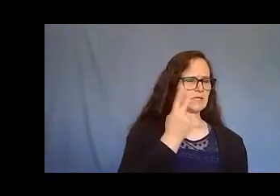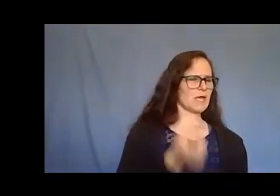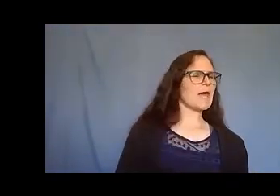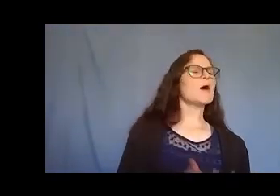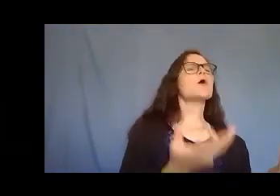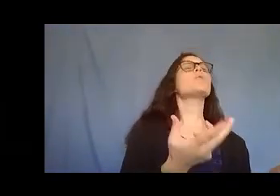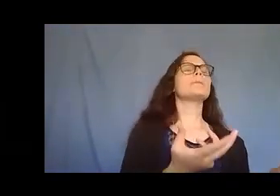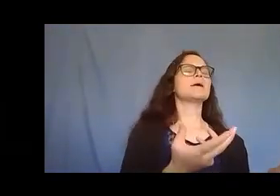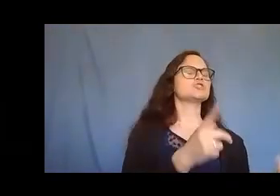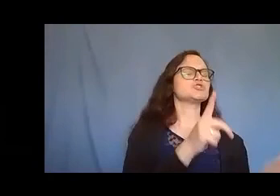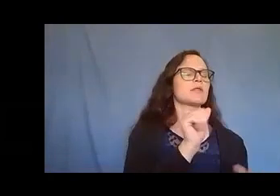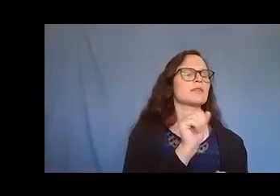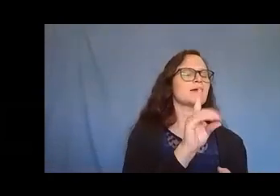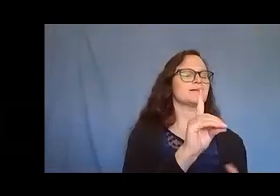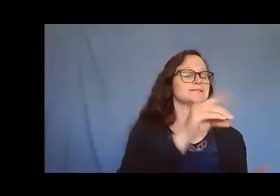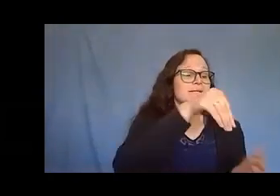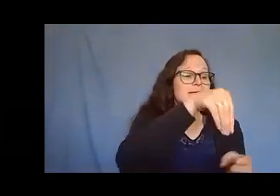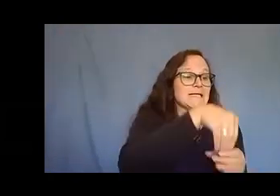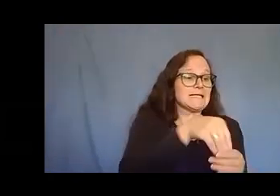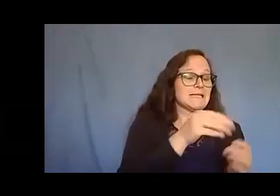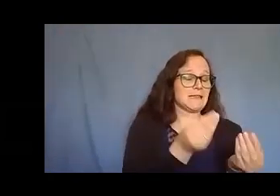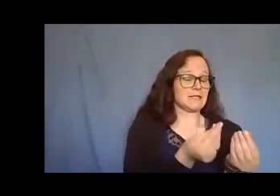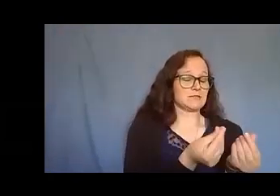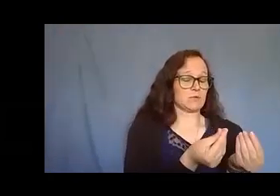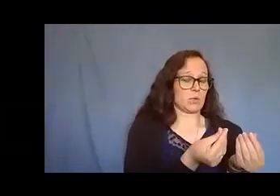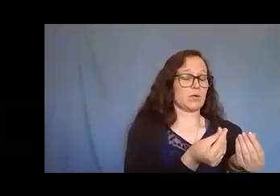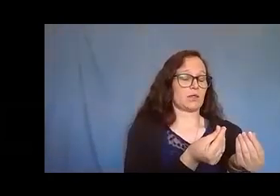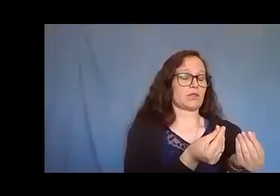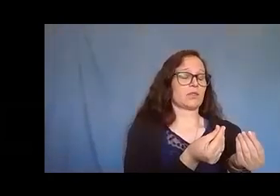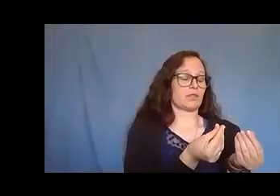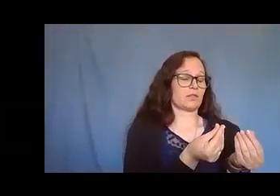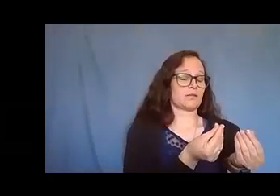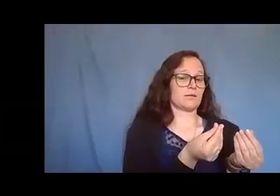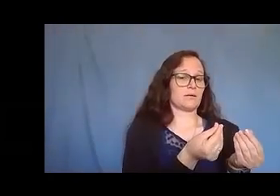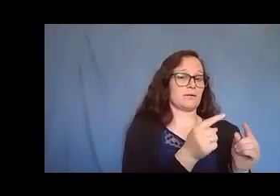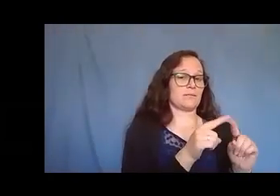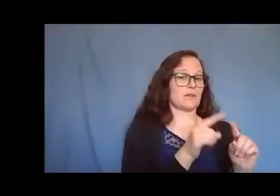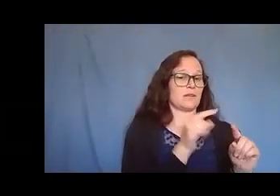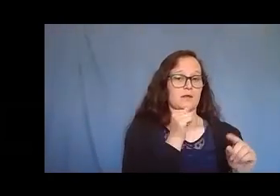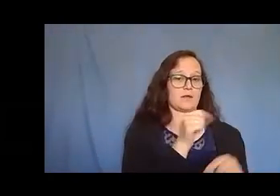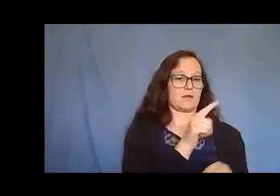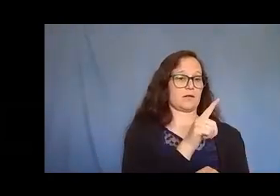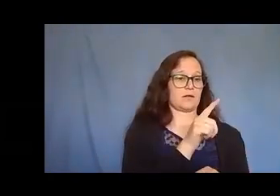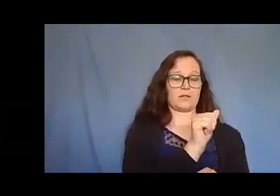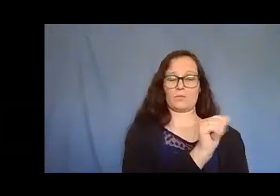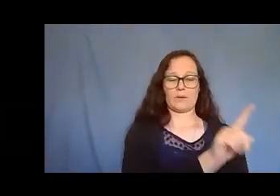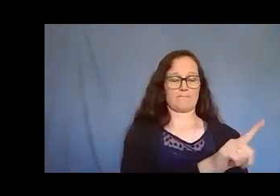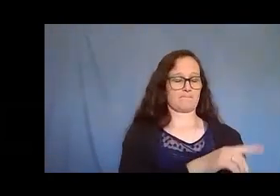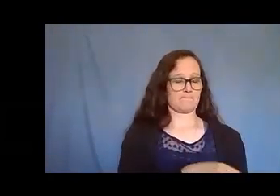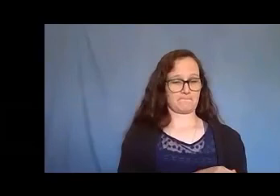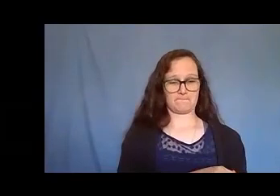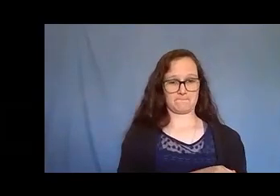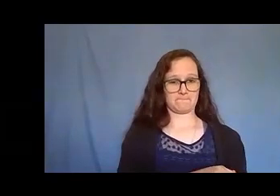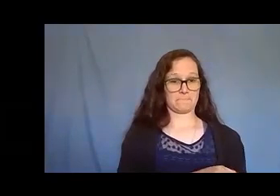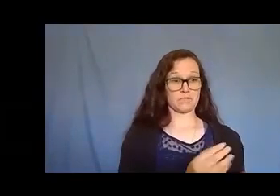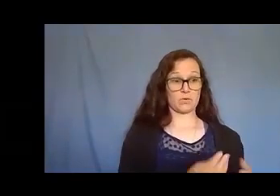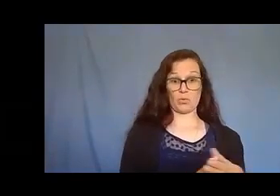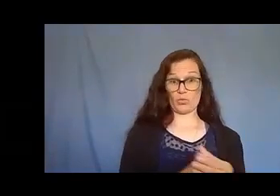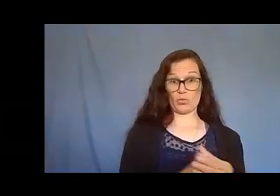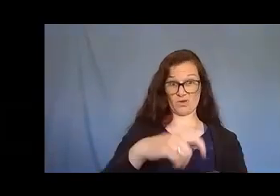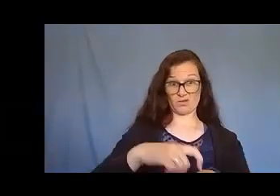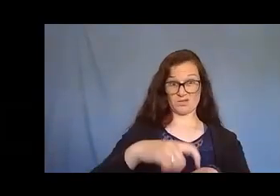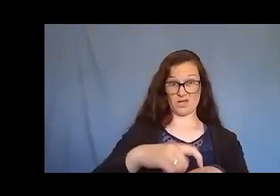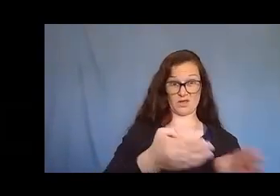surface soil and is well correlated with lead and arsenic in the lab, but not aluminum. During the growing season, leaf